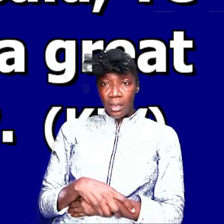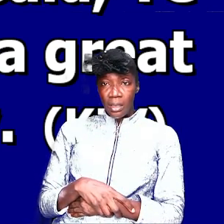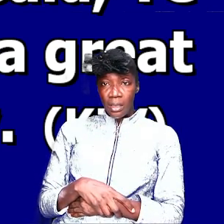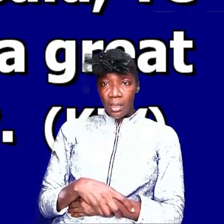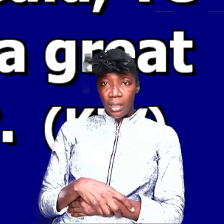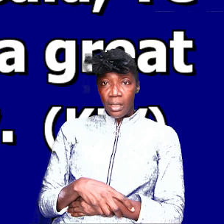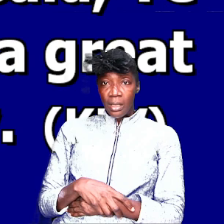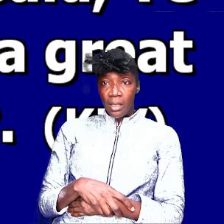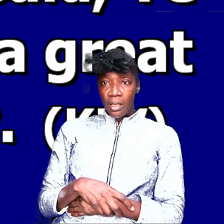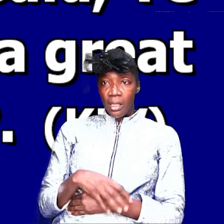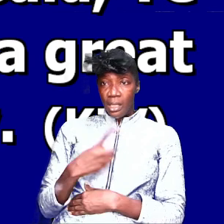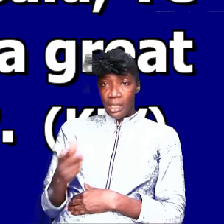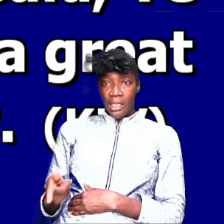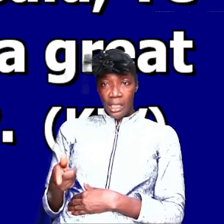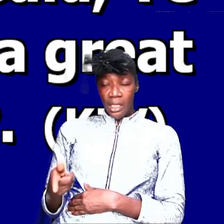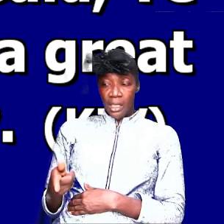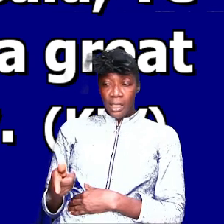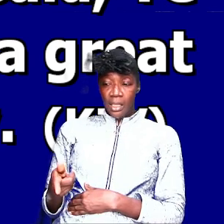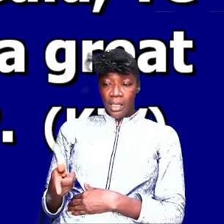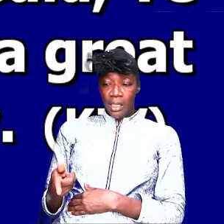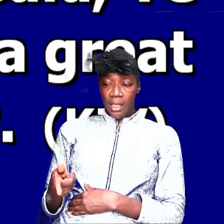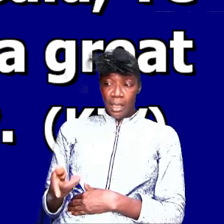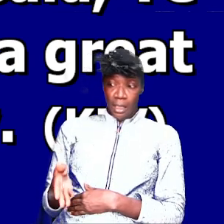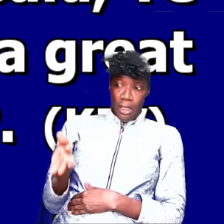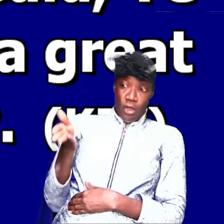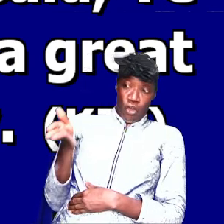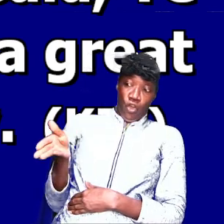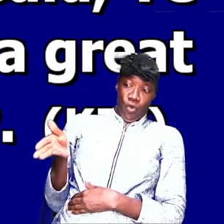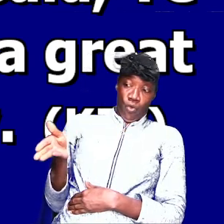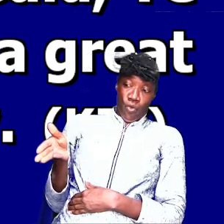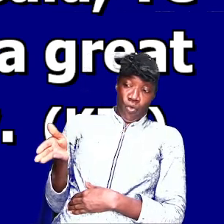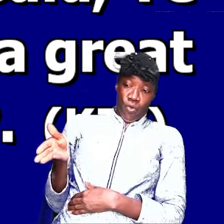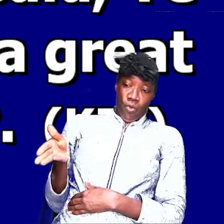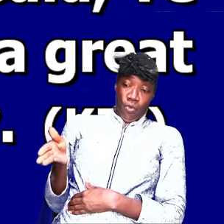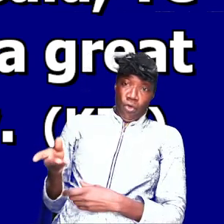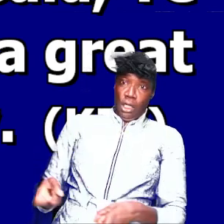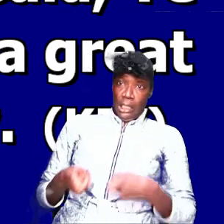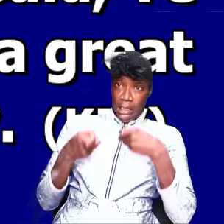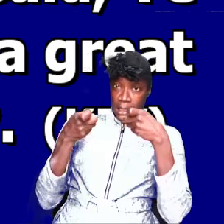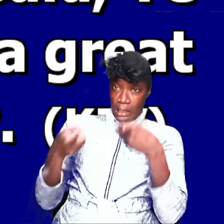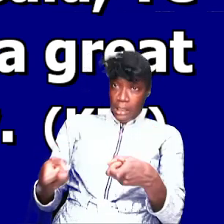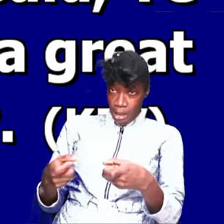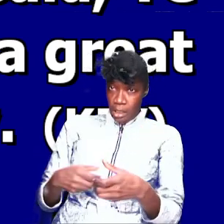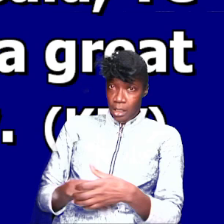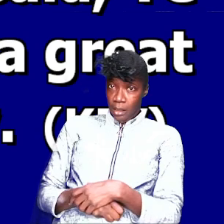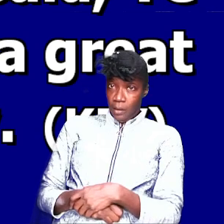And what did Saul say? He have transgressed.